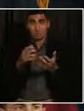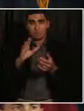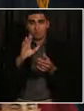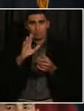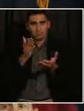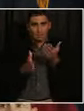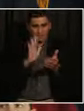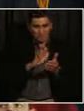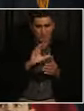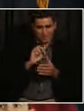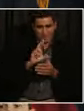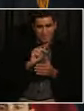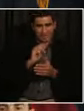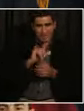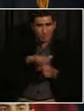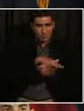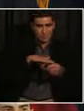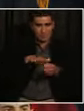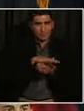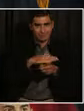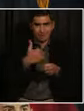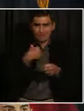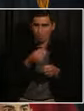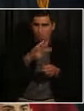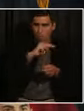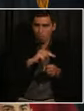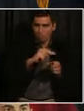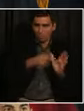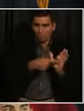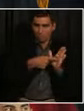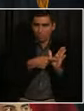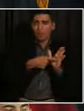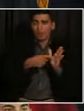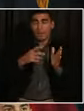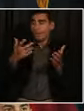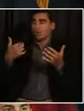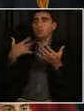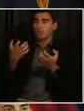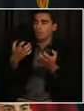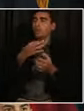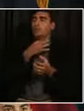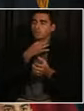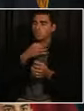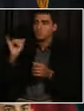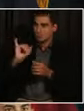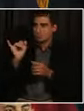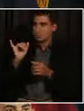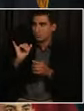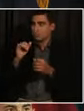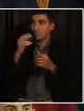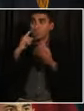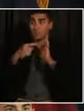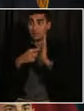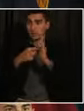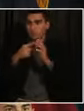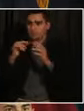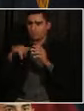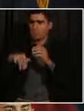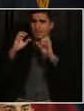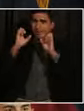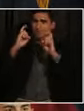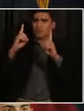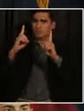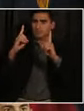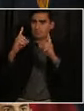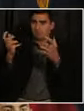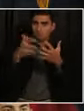mandate. We want to know all these answers just like you. So we for instance, we don't know who it applies to in education. They mentioned Head Start.